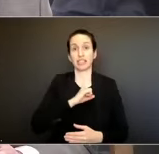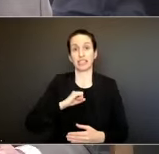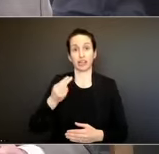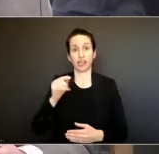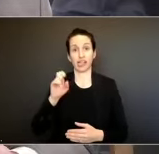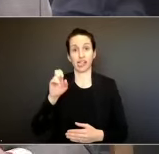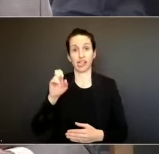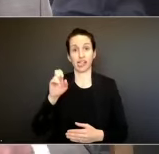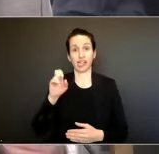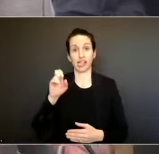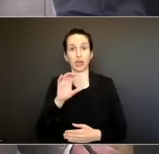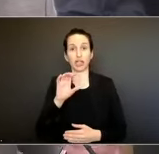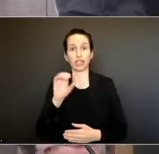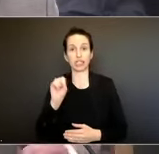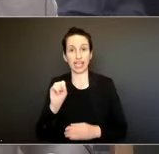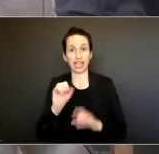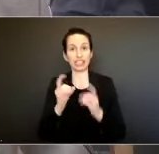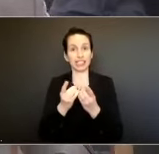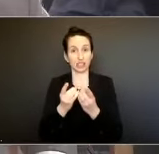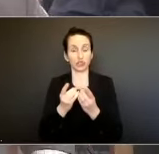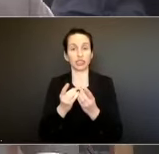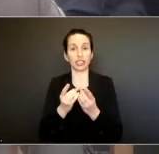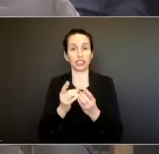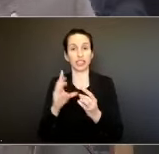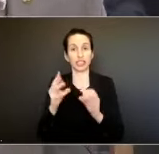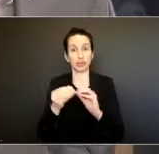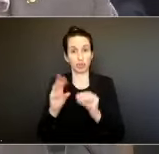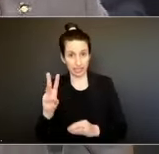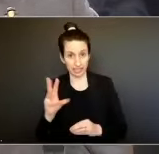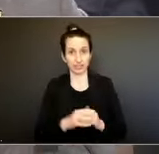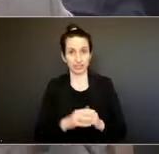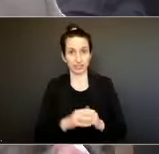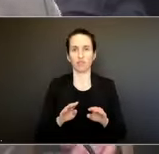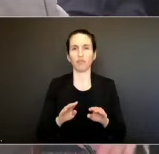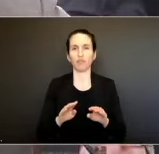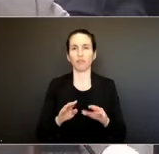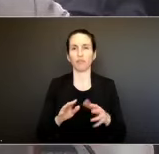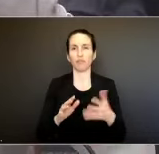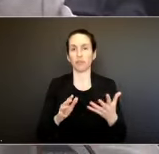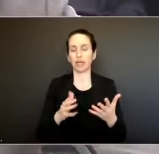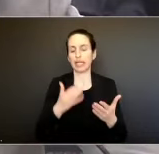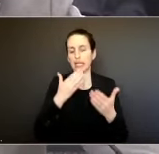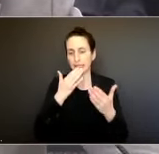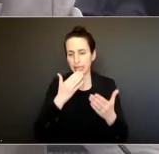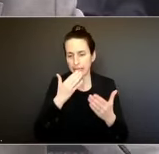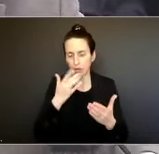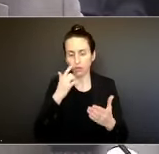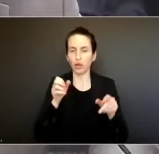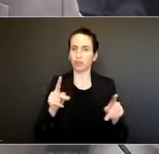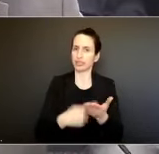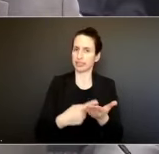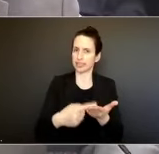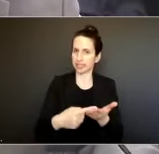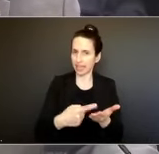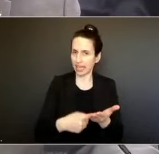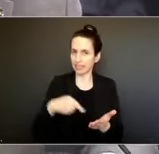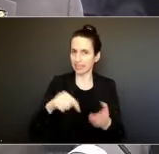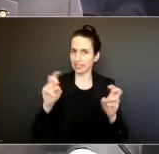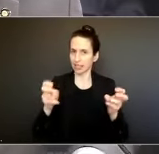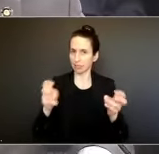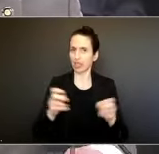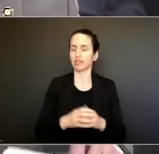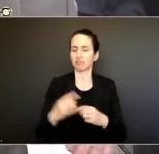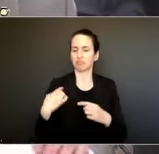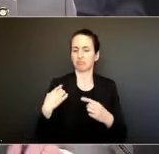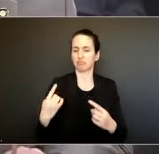6. Appreciate the opportunity to discuss this subject. Over the years that I've had the opportunity to serve in health